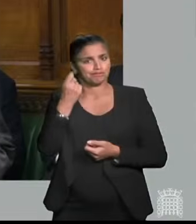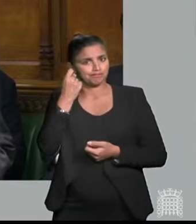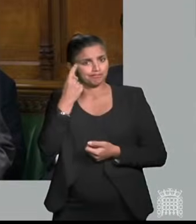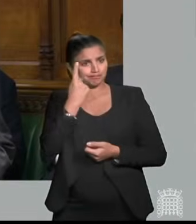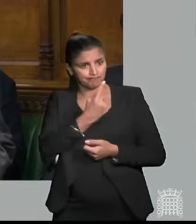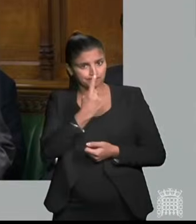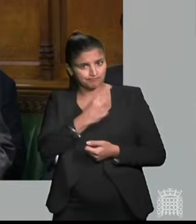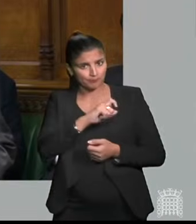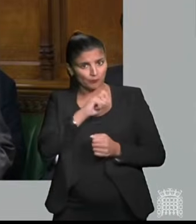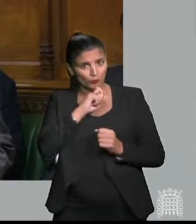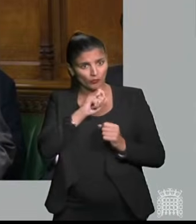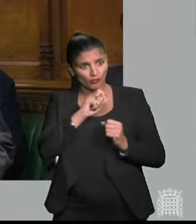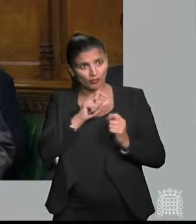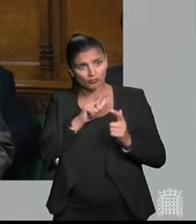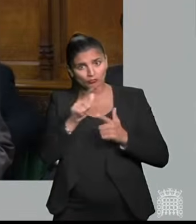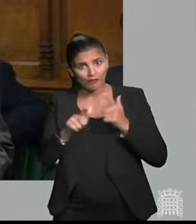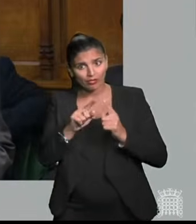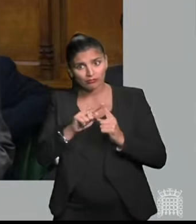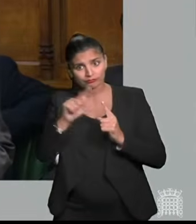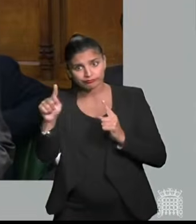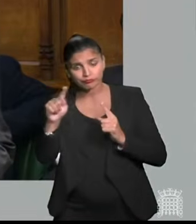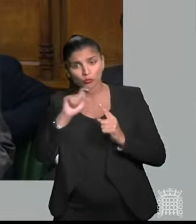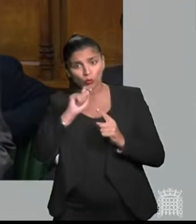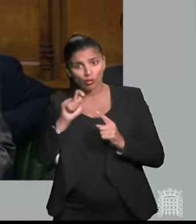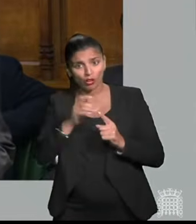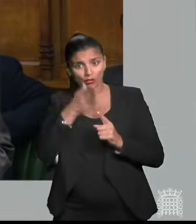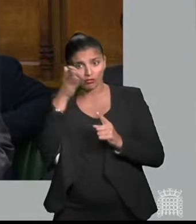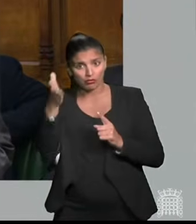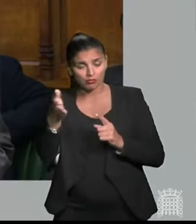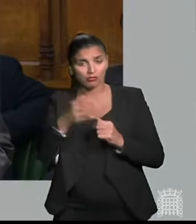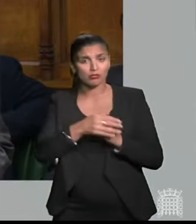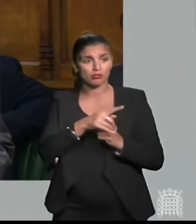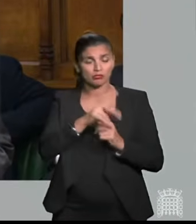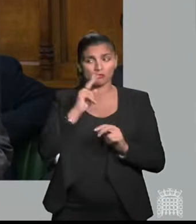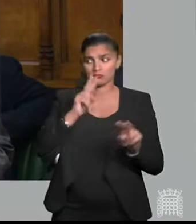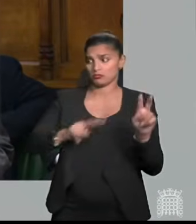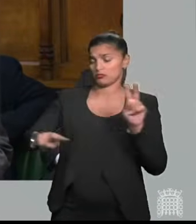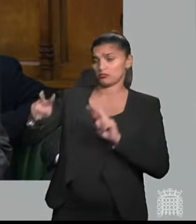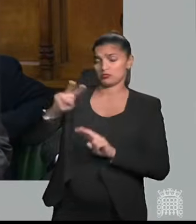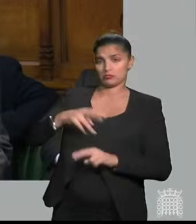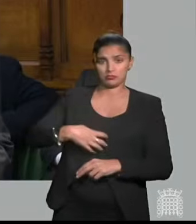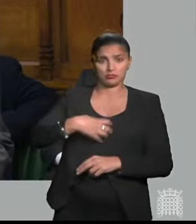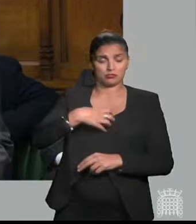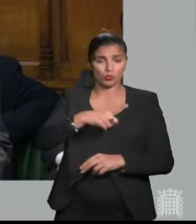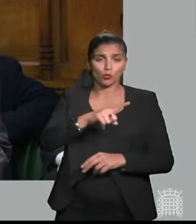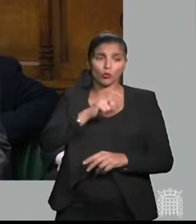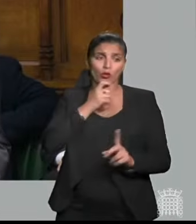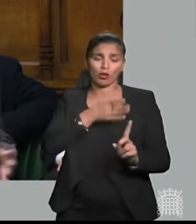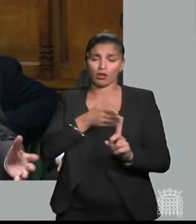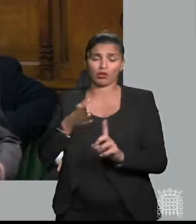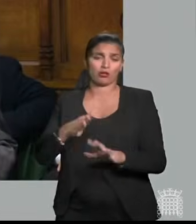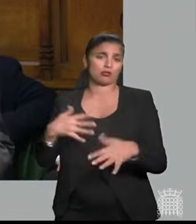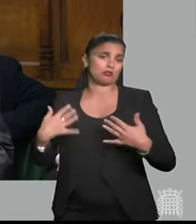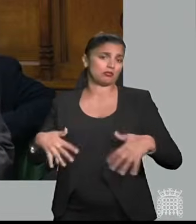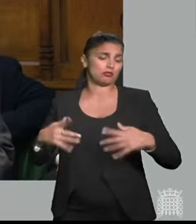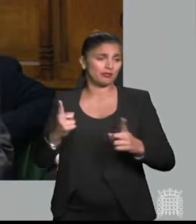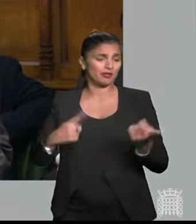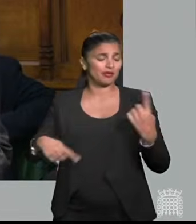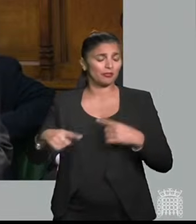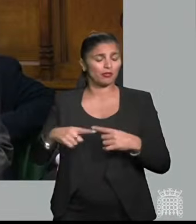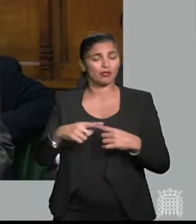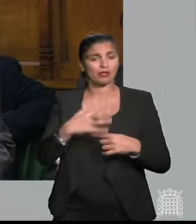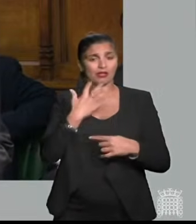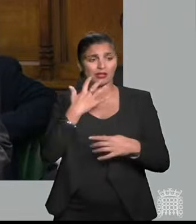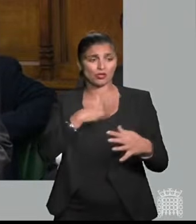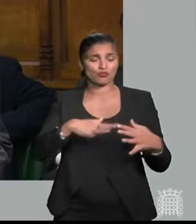travelling to the region, and he will see for himself the shock and trauma that is through the Israeli